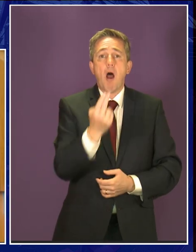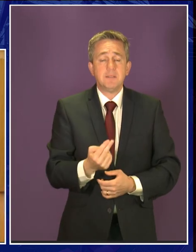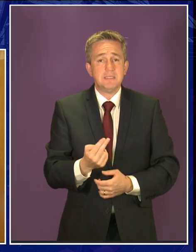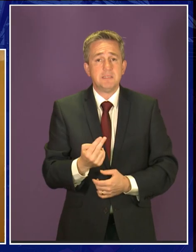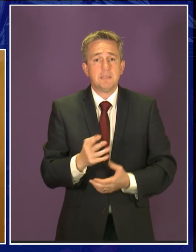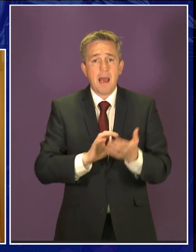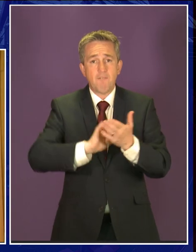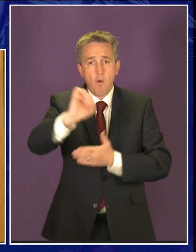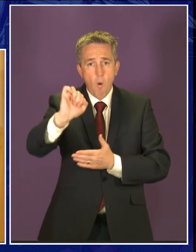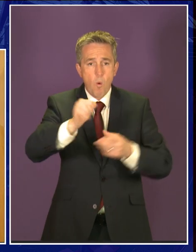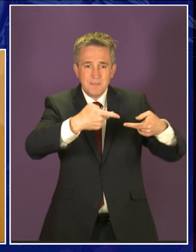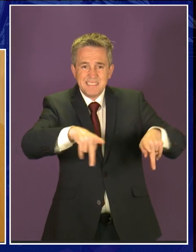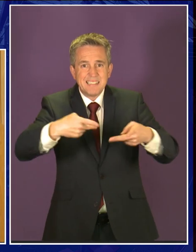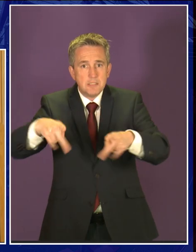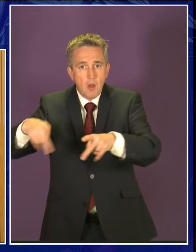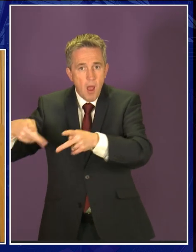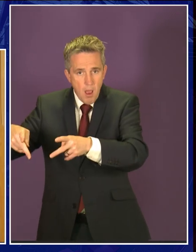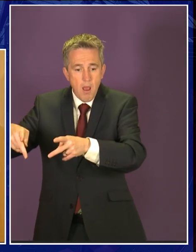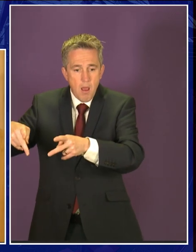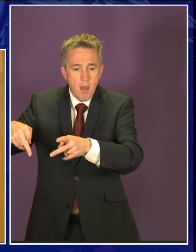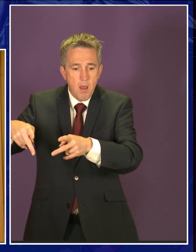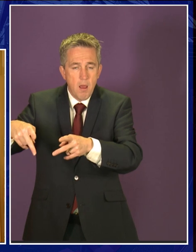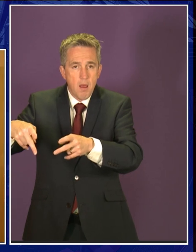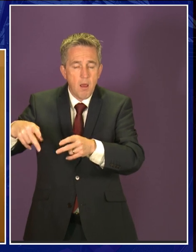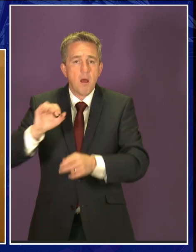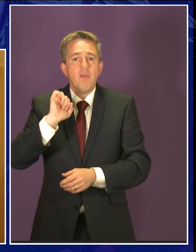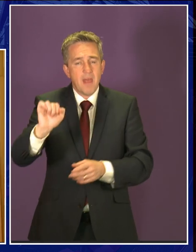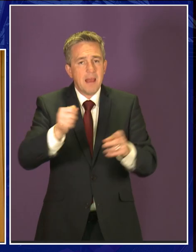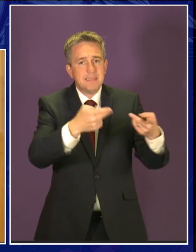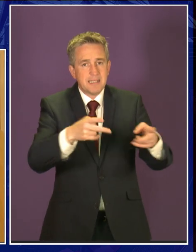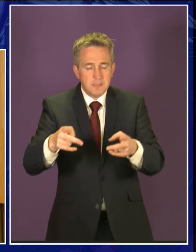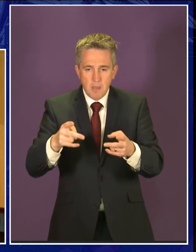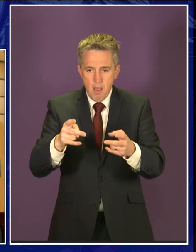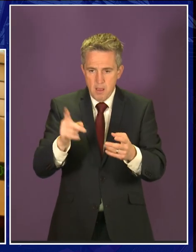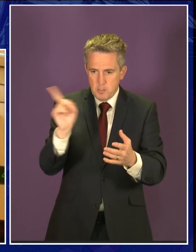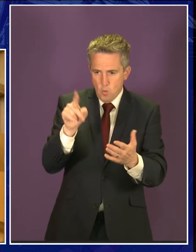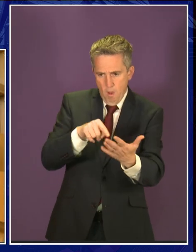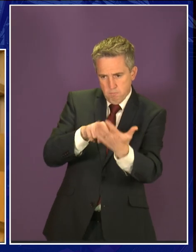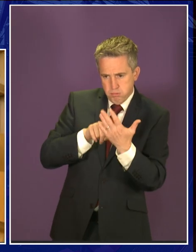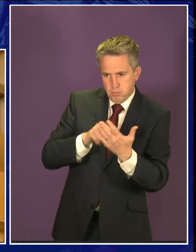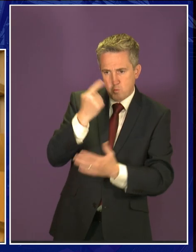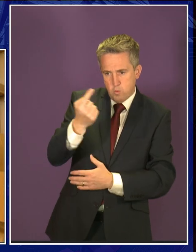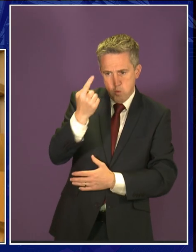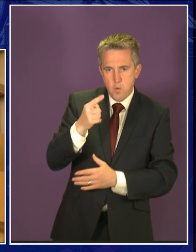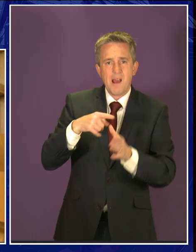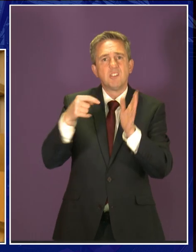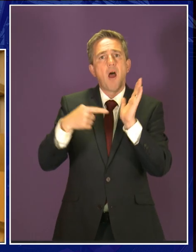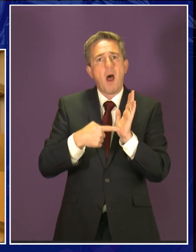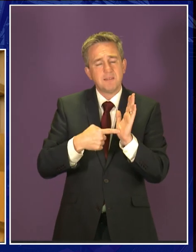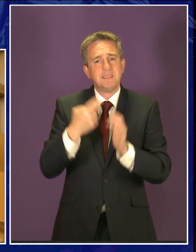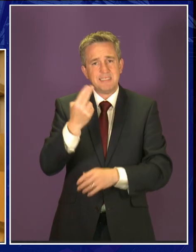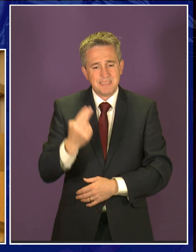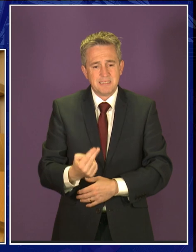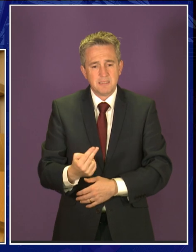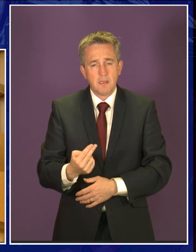they call, signature. And the signature is what characterizes you as an artist. and it gets